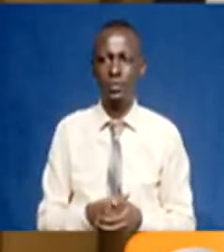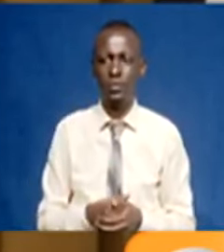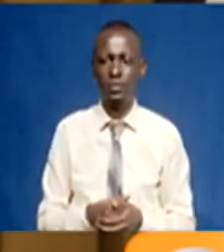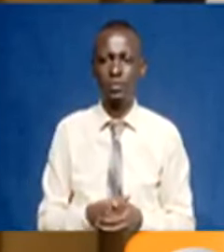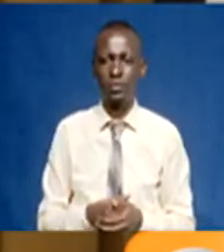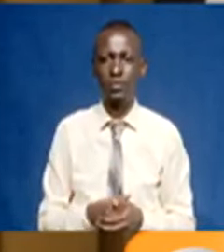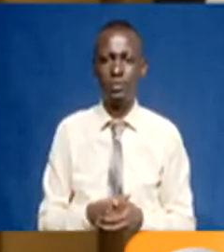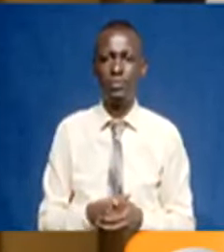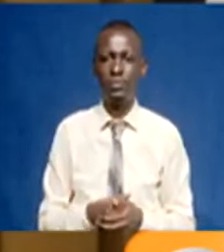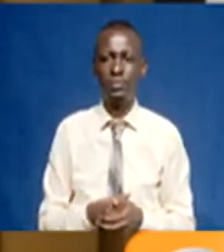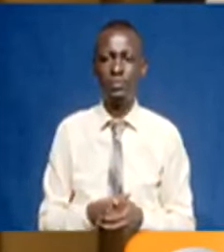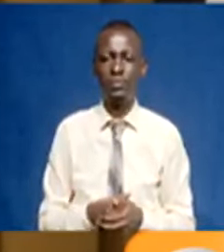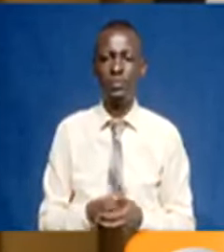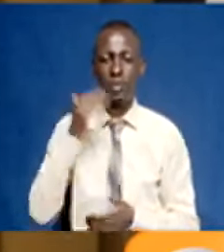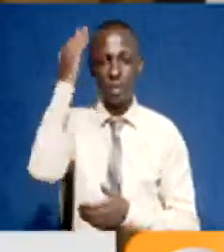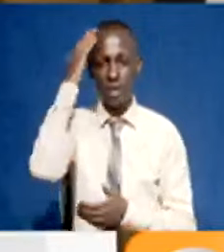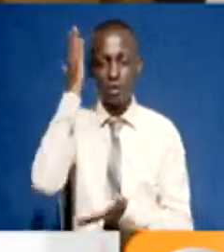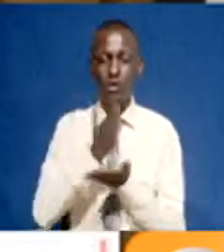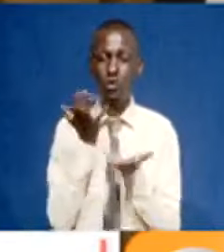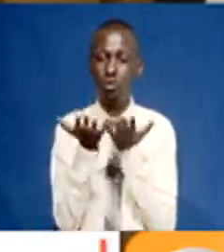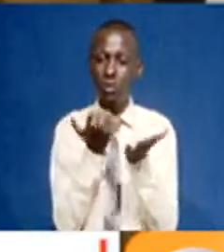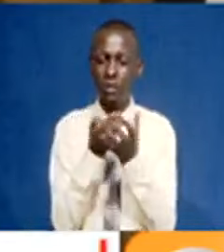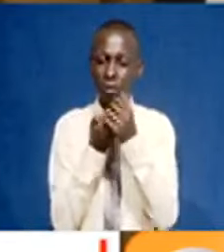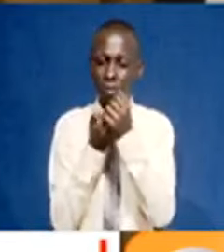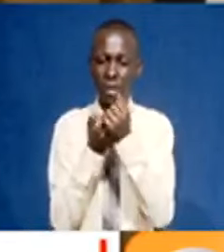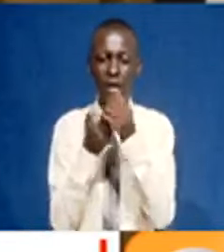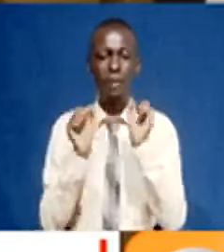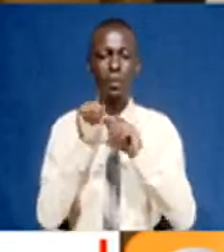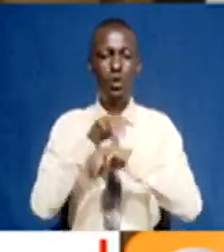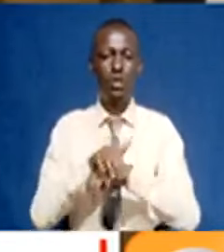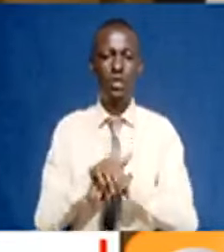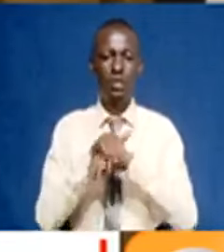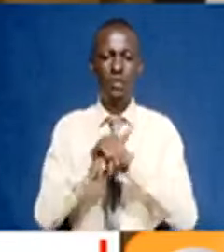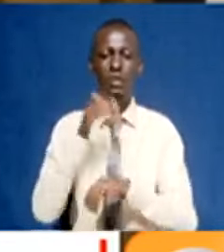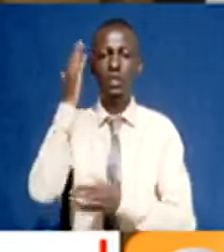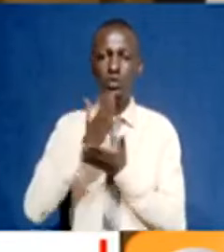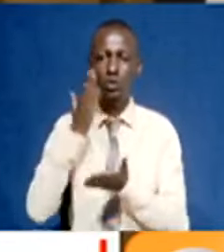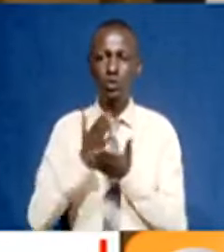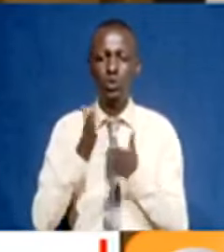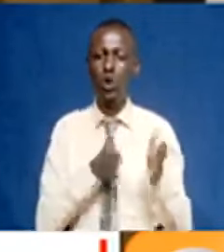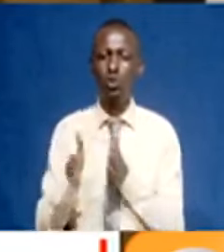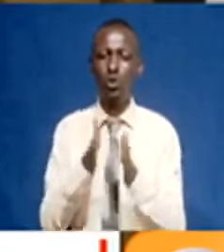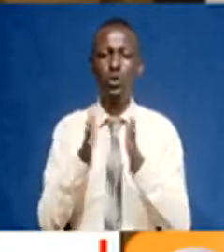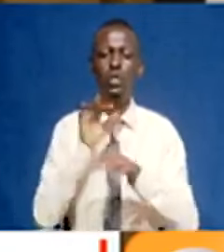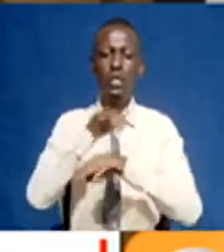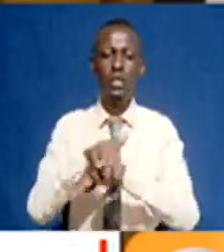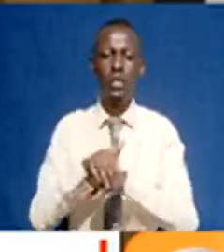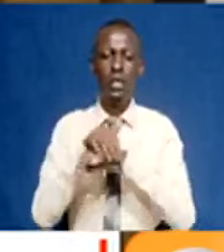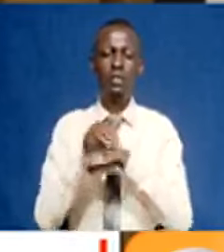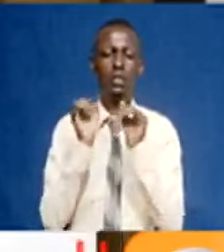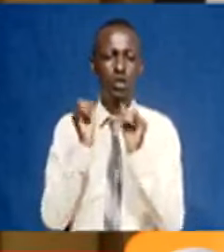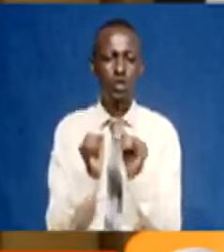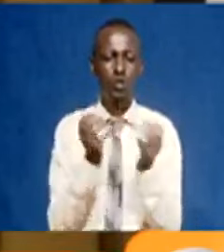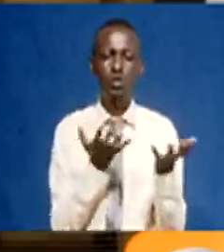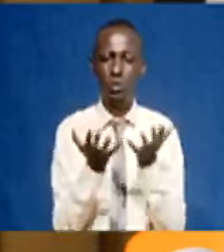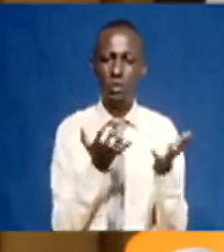I'm sure there are business partners that will come out of this class. I'm sure there are ventures that will launch out of this opportunity. And even if you